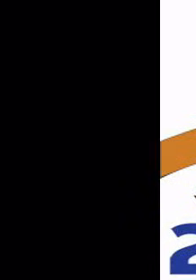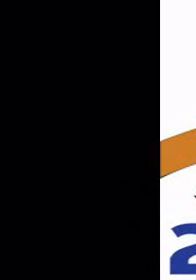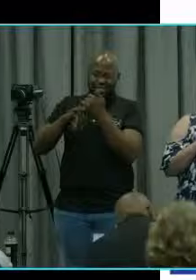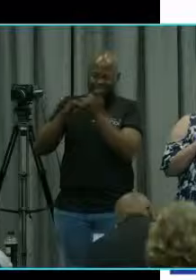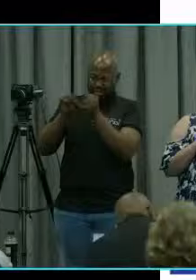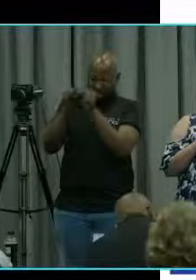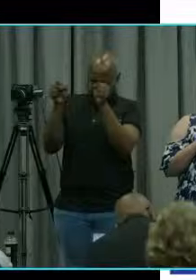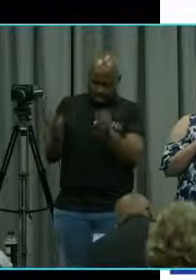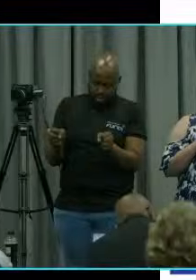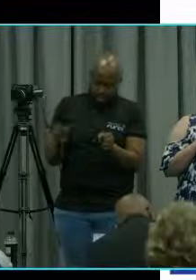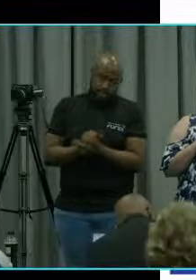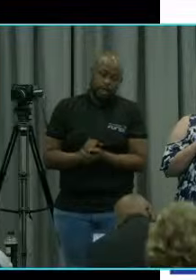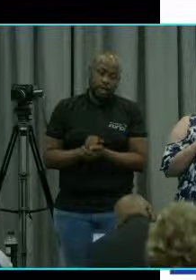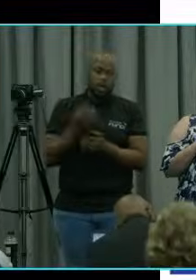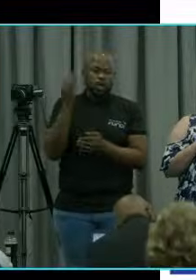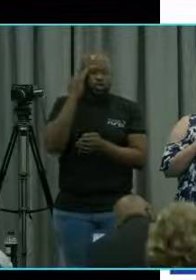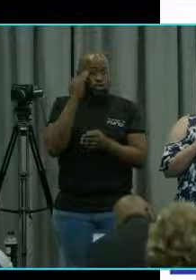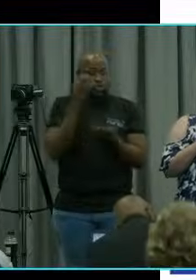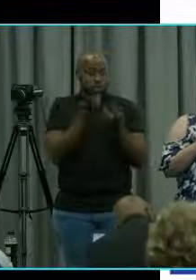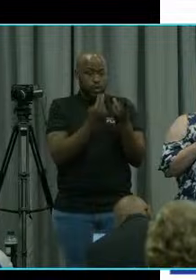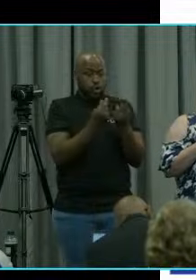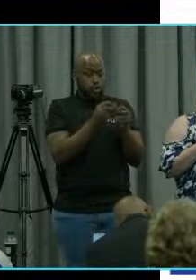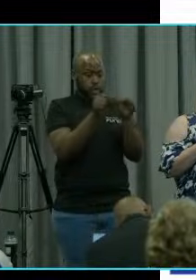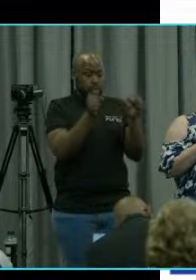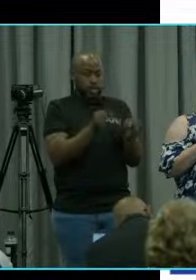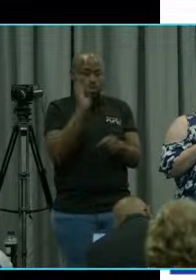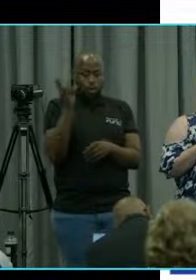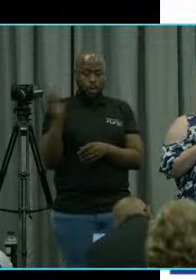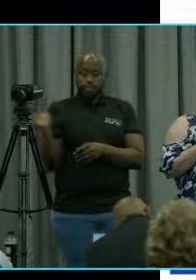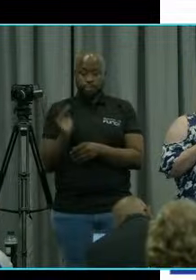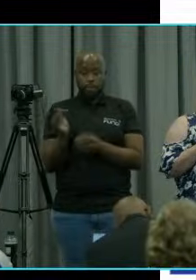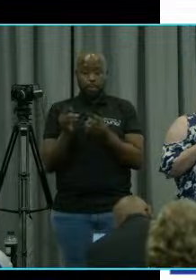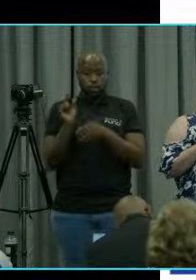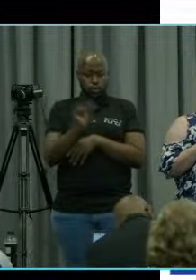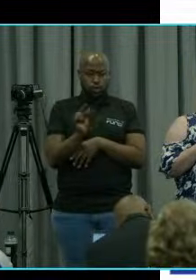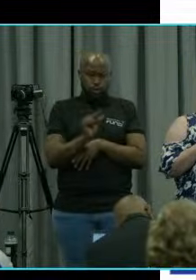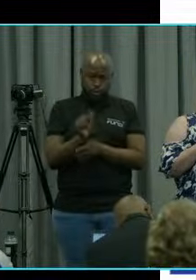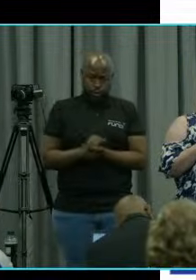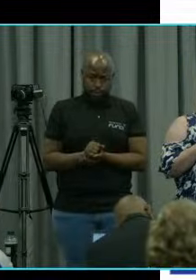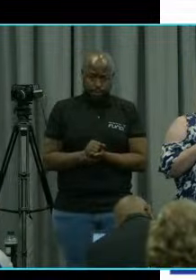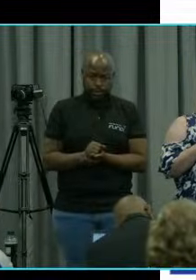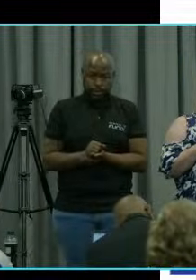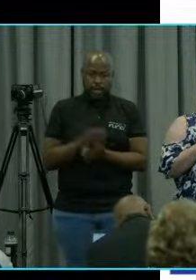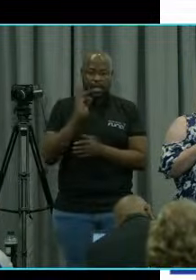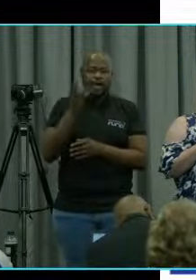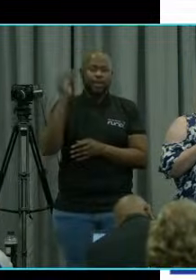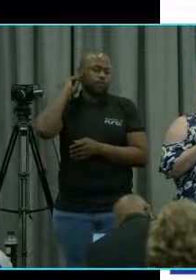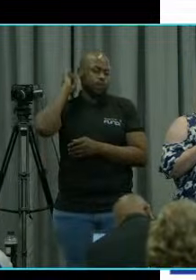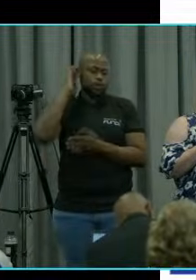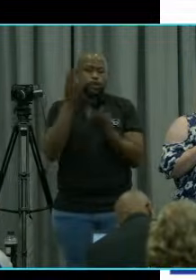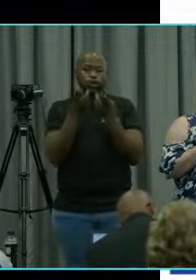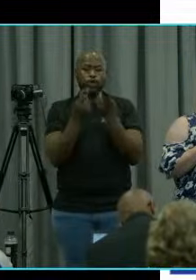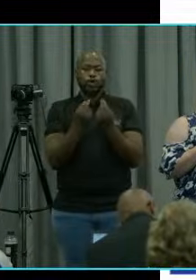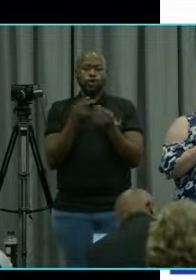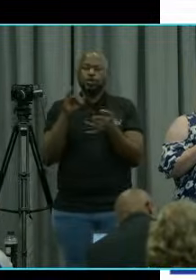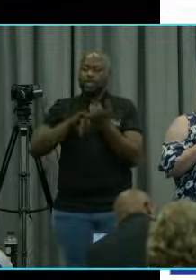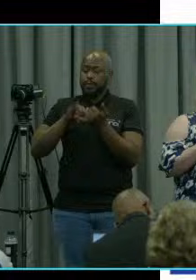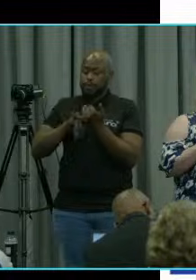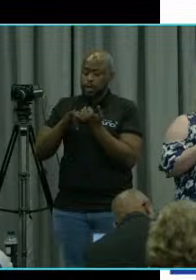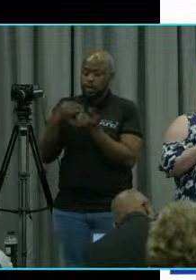As you know, the 3 streams model is coming in. Have we taken into account new subjects that we want to